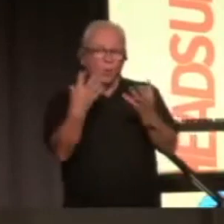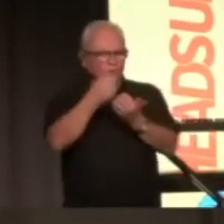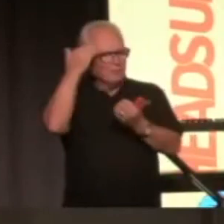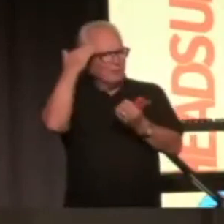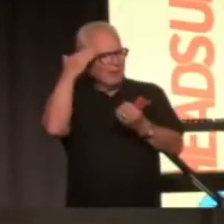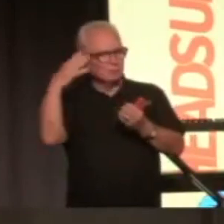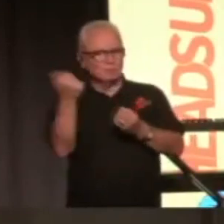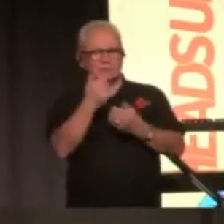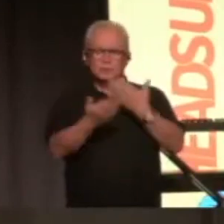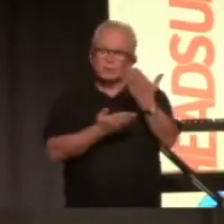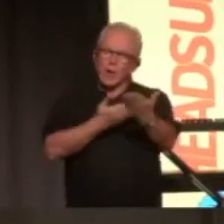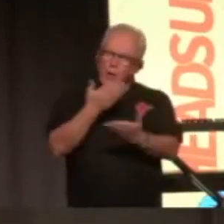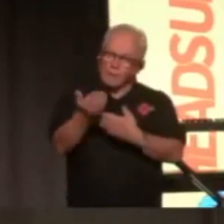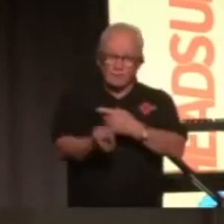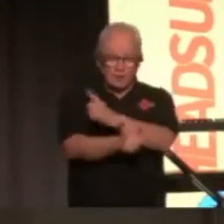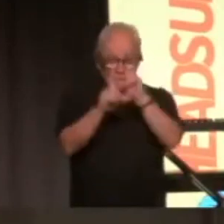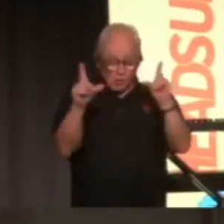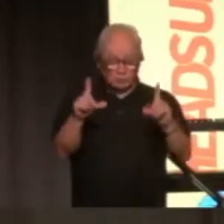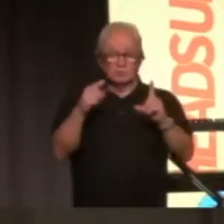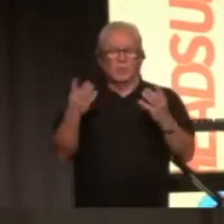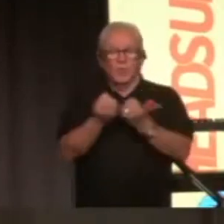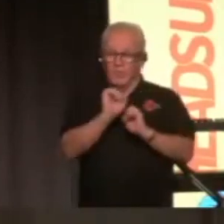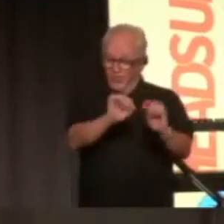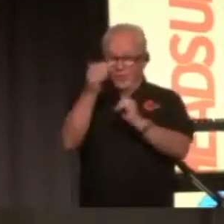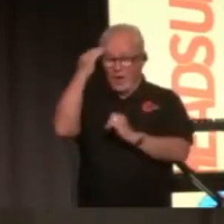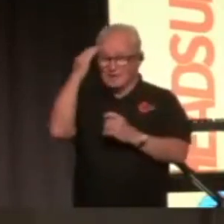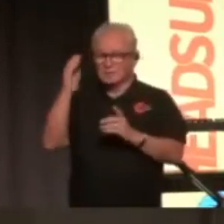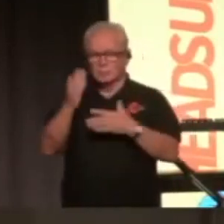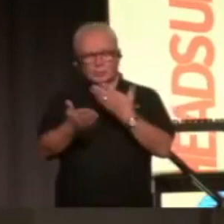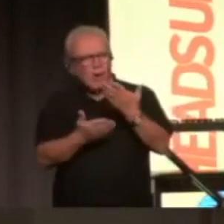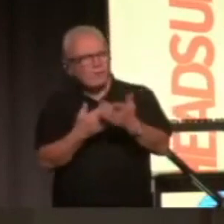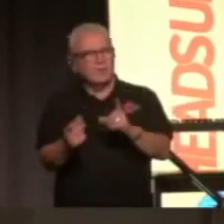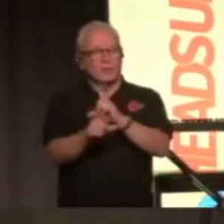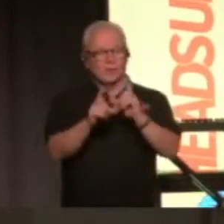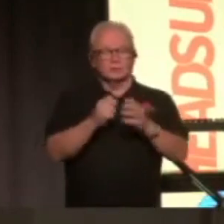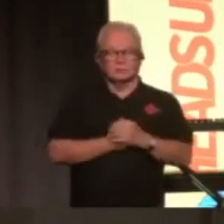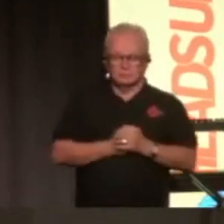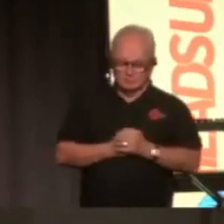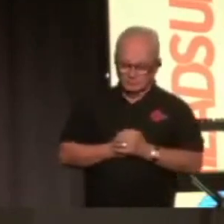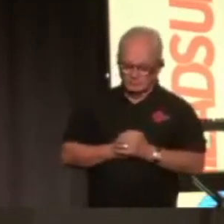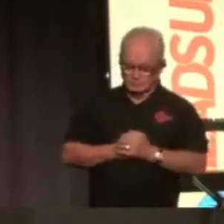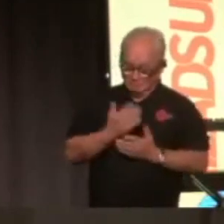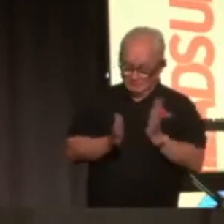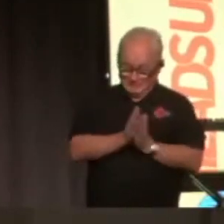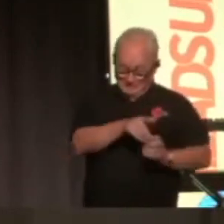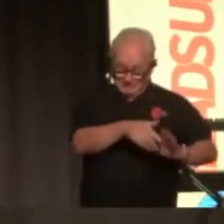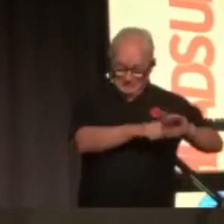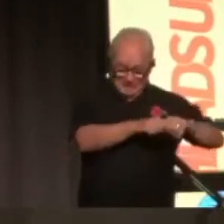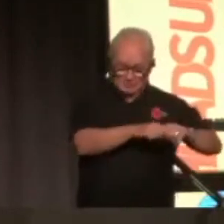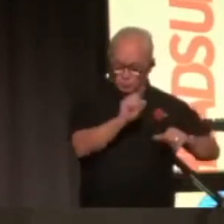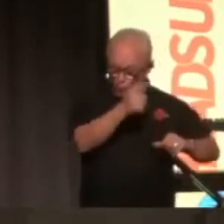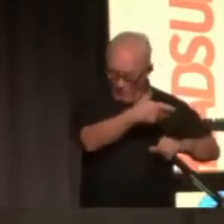Lord. With the head, we serve the Lord. Did you know the disciples did all those miracles without a